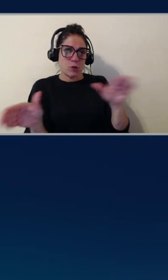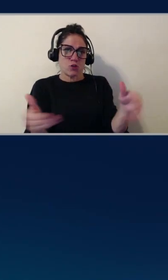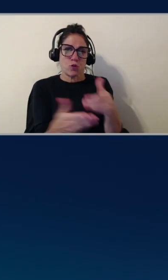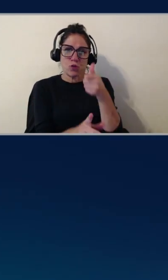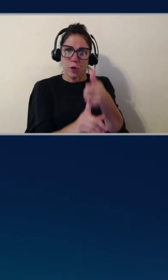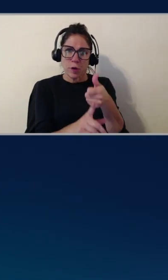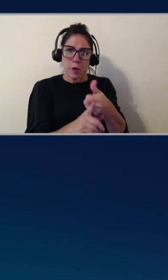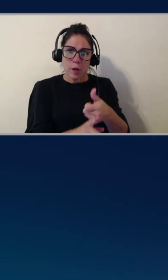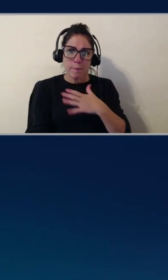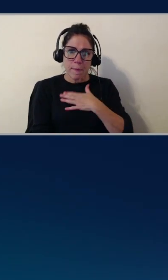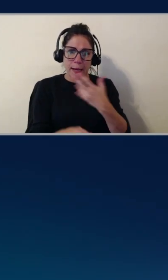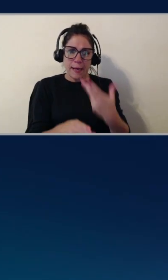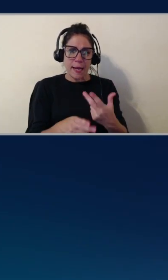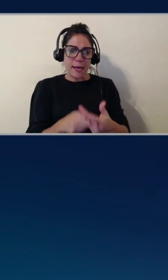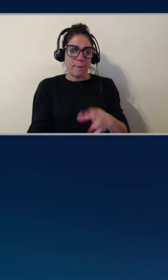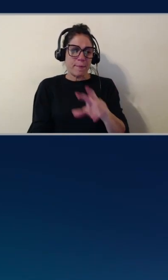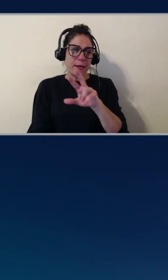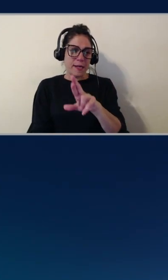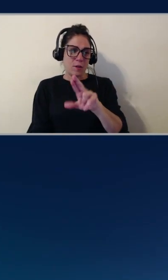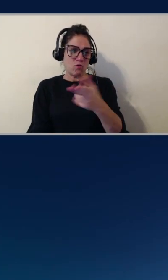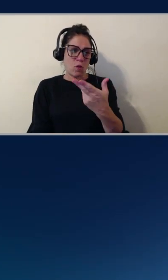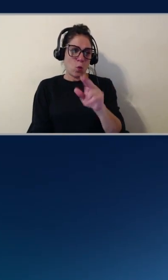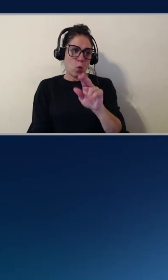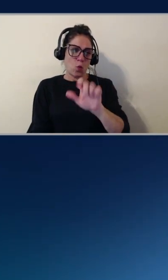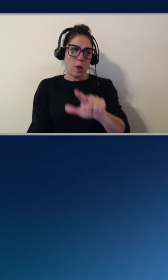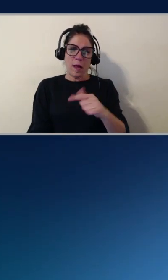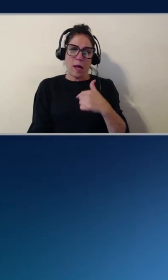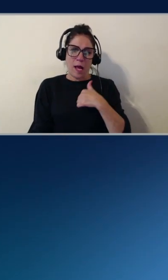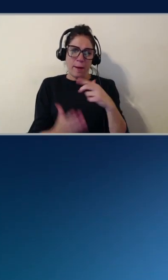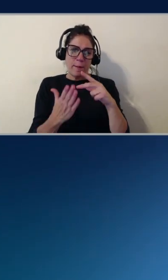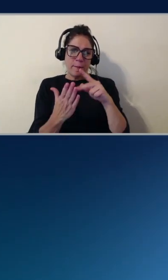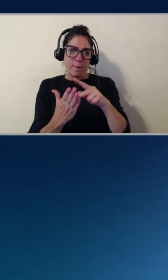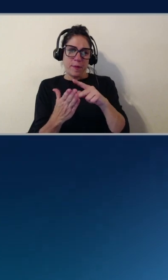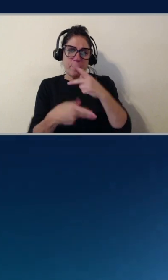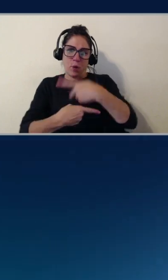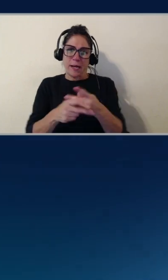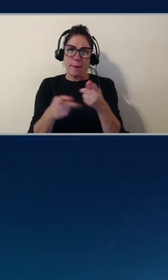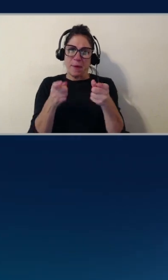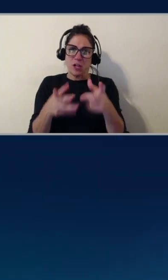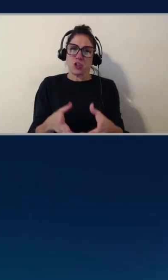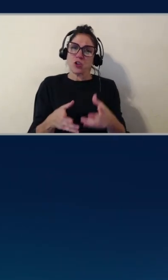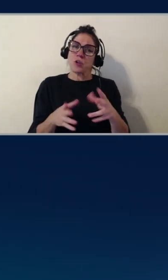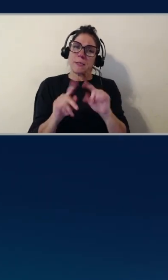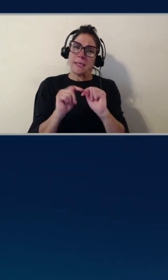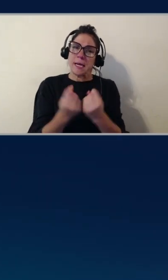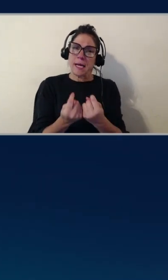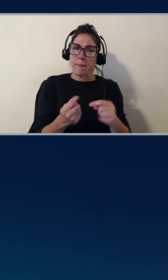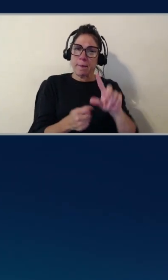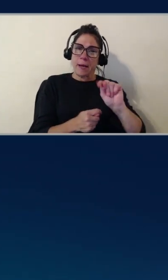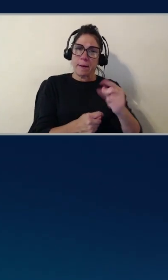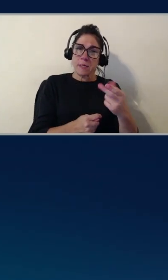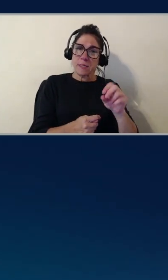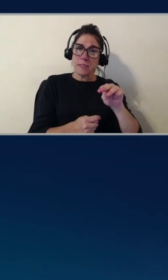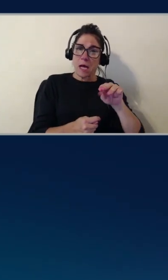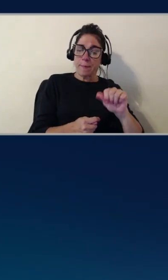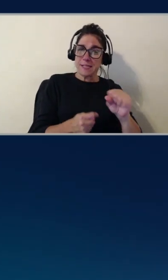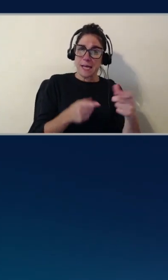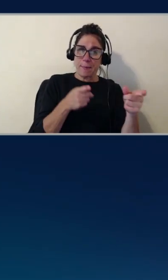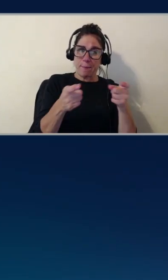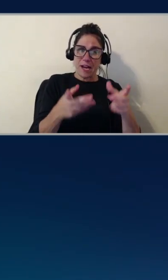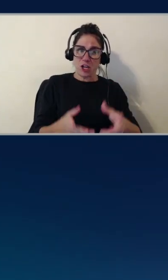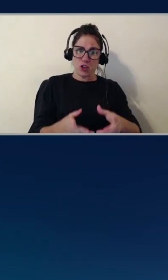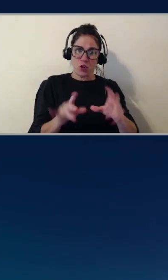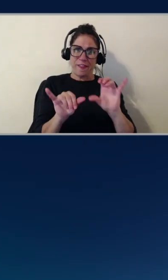name is Rahul. I'm a product manager with the PartyRock team. Okay. My name is Thomas. I'm an engineering manager in the team. And we've